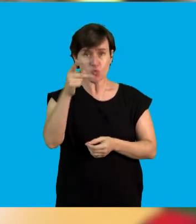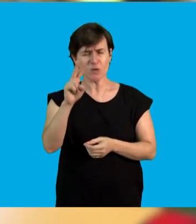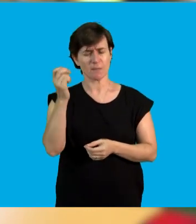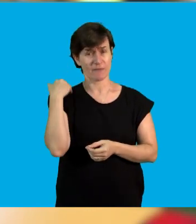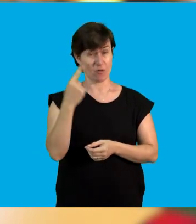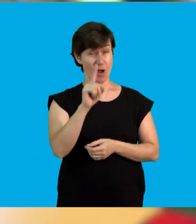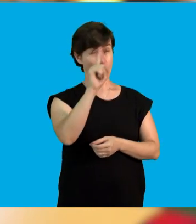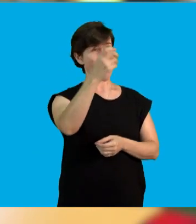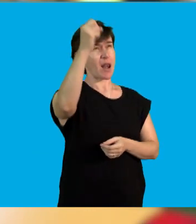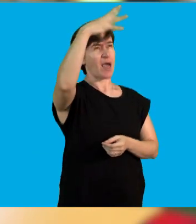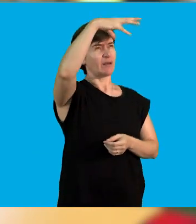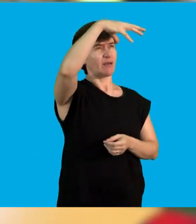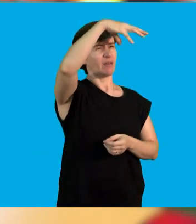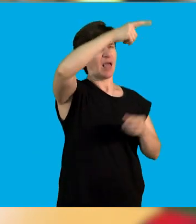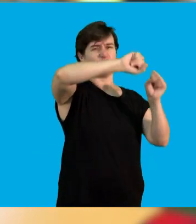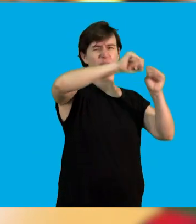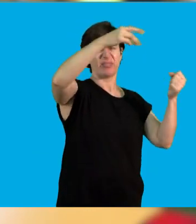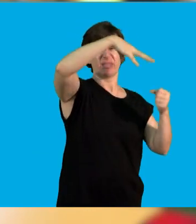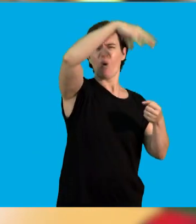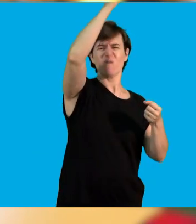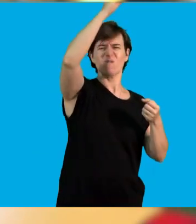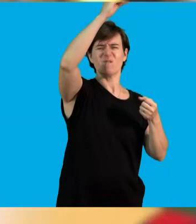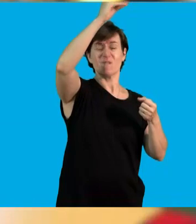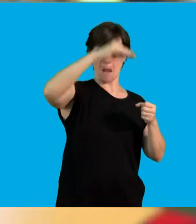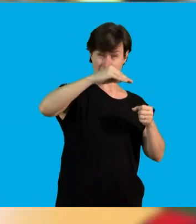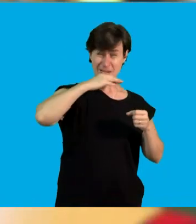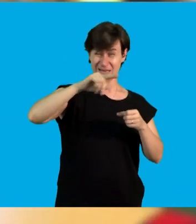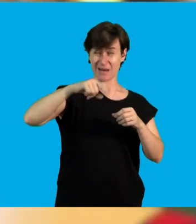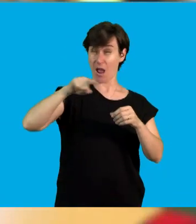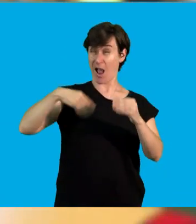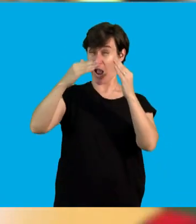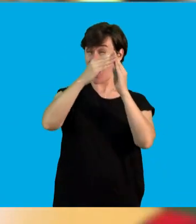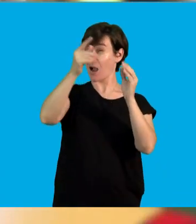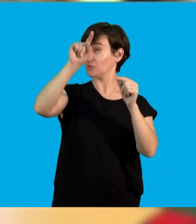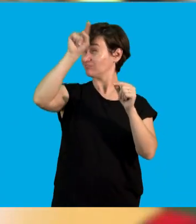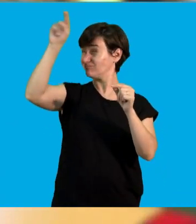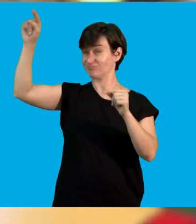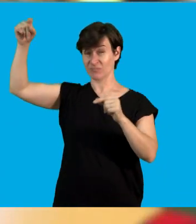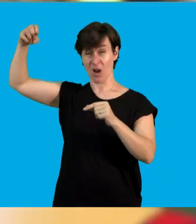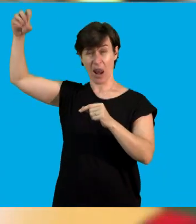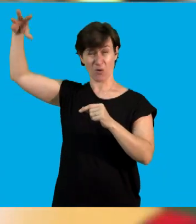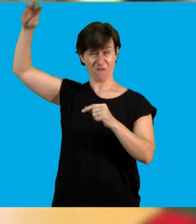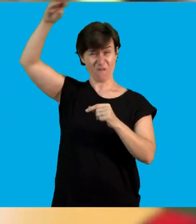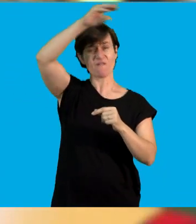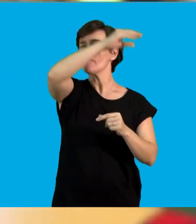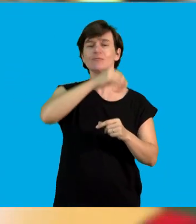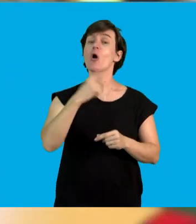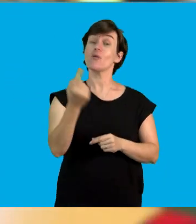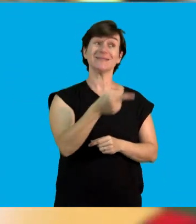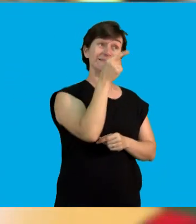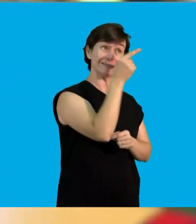does not work, it does not mean that the other light bulb on a different room will stop working, because there's more than one pathway for the